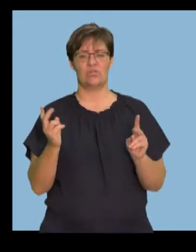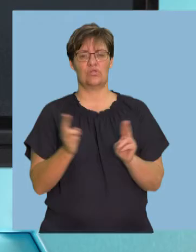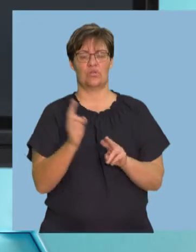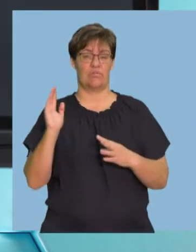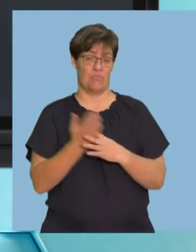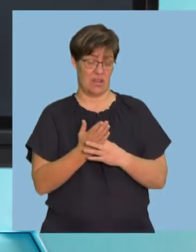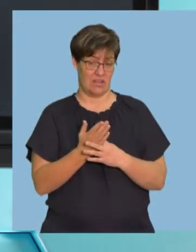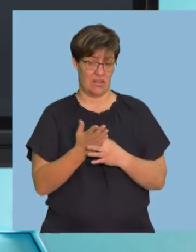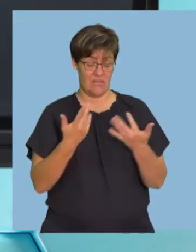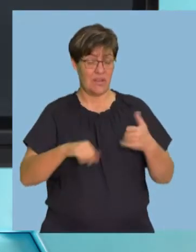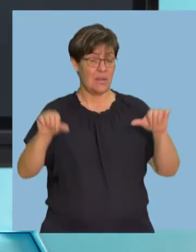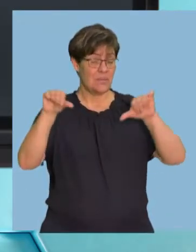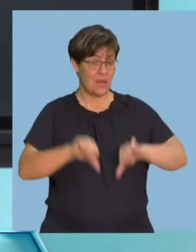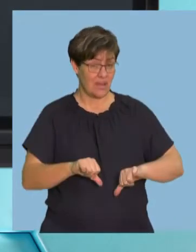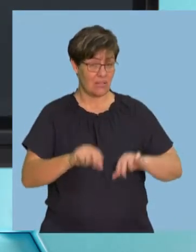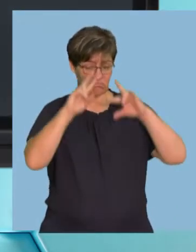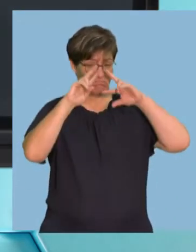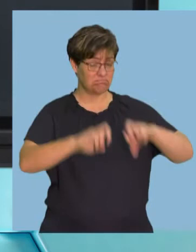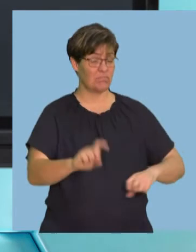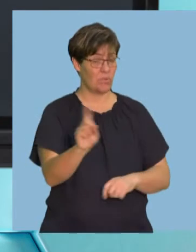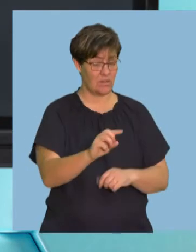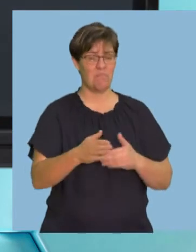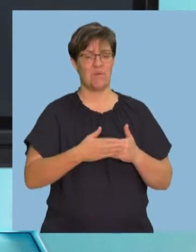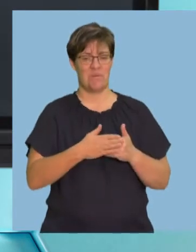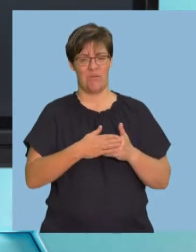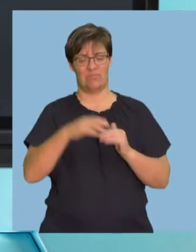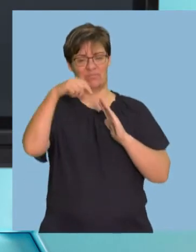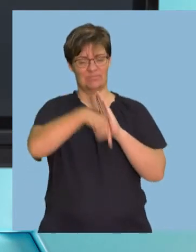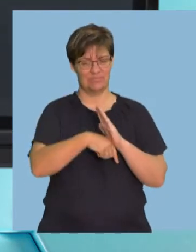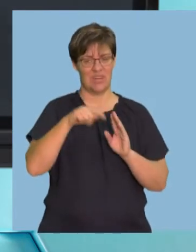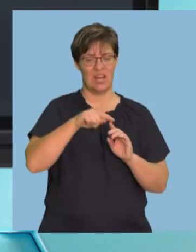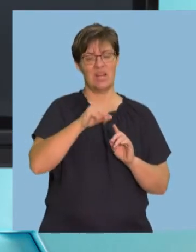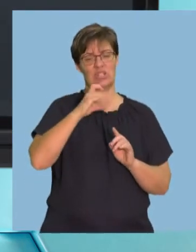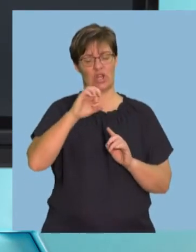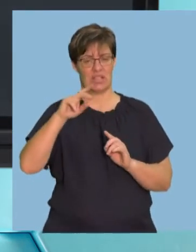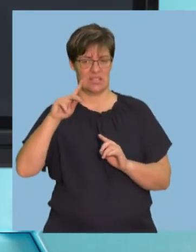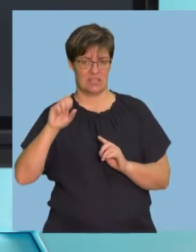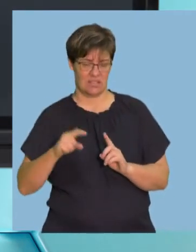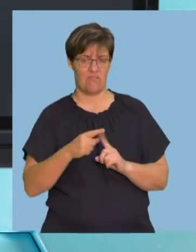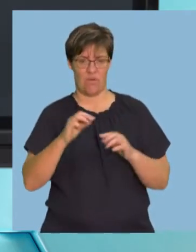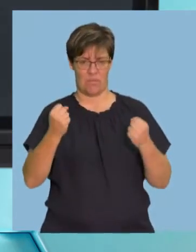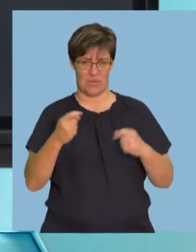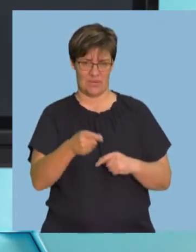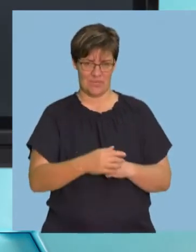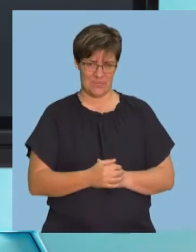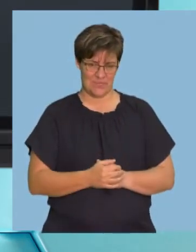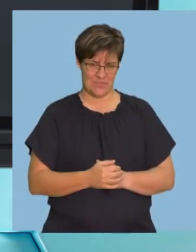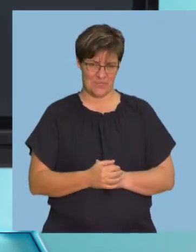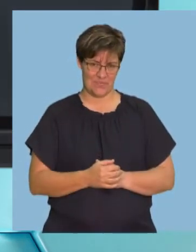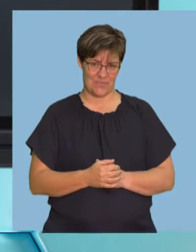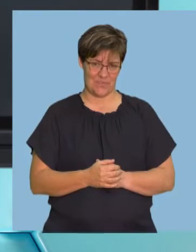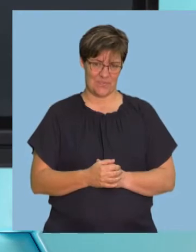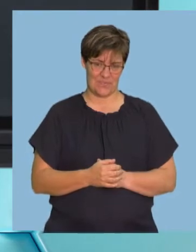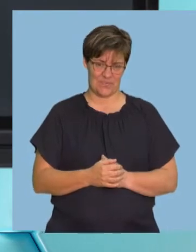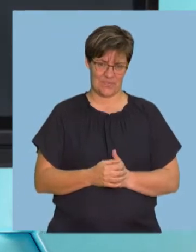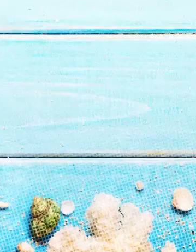said that, let's take a short break. Now, when we come back, we're going to explore even more, circuits with respect to power. Let's take a